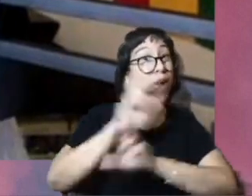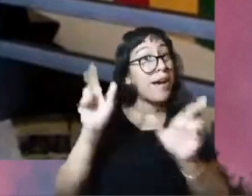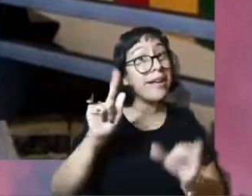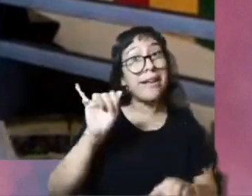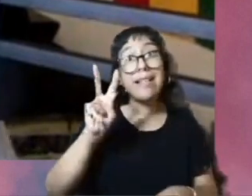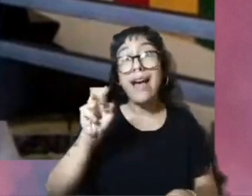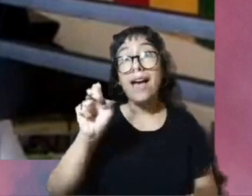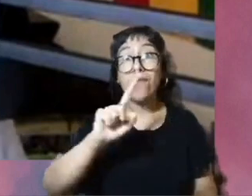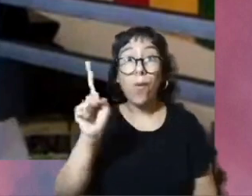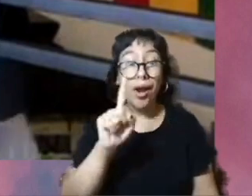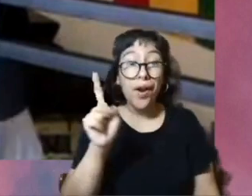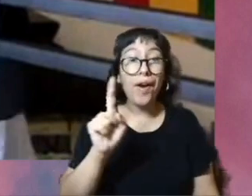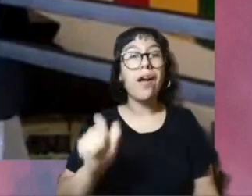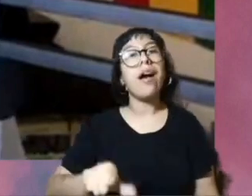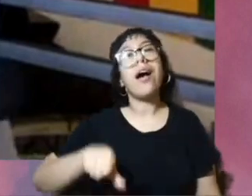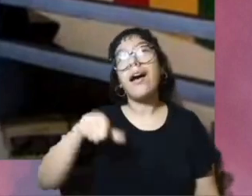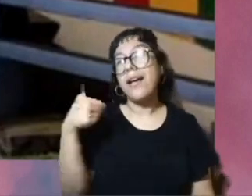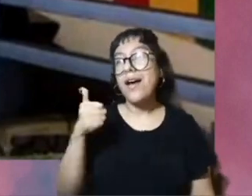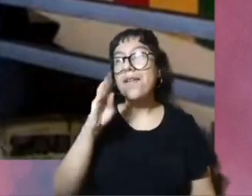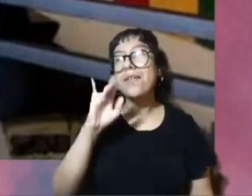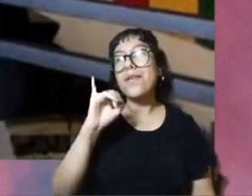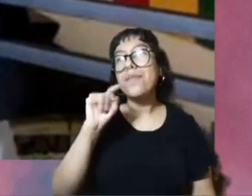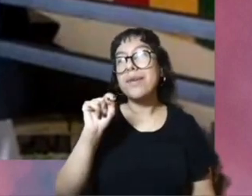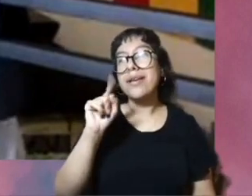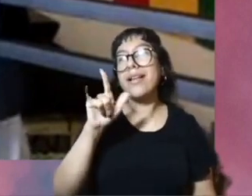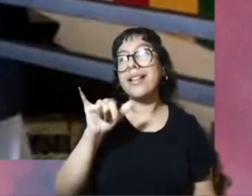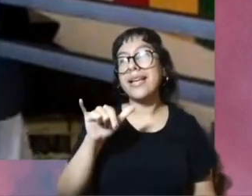find it at another bit.ly,